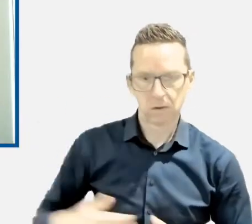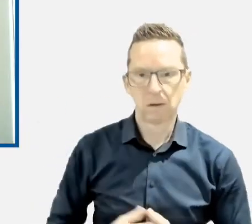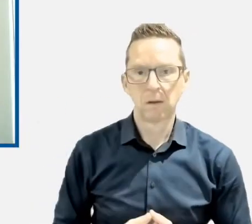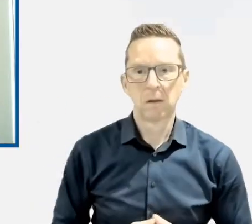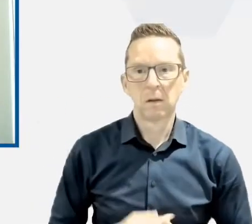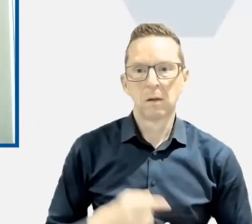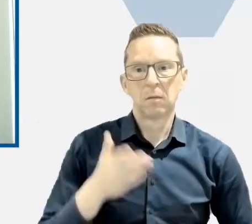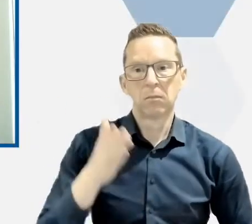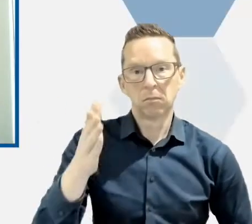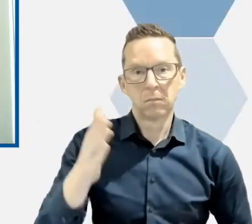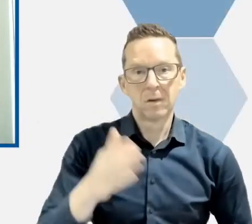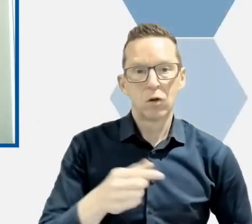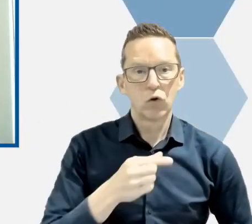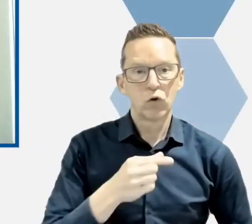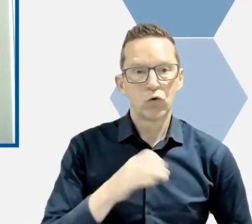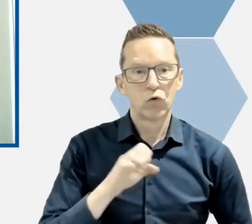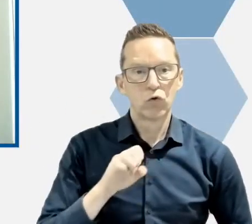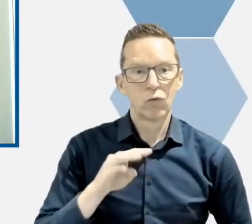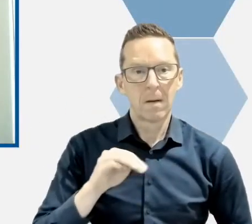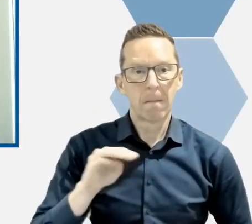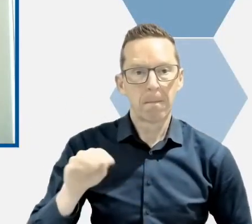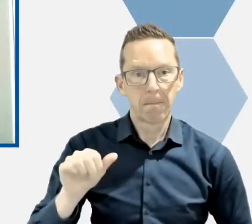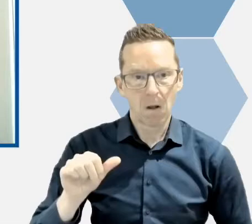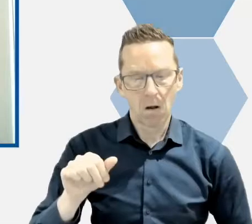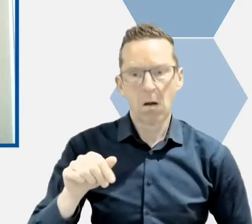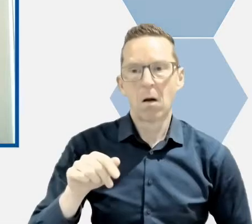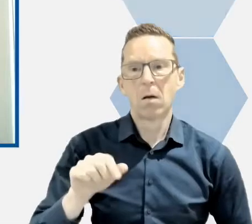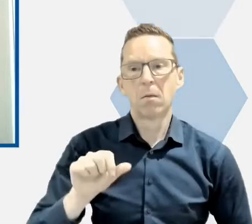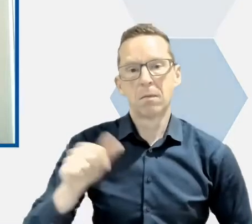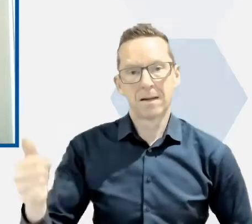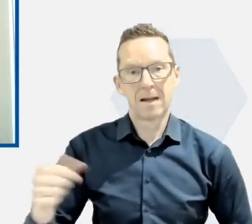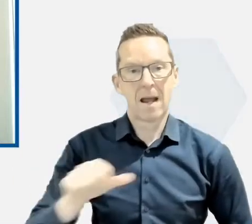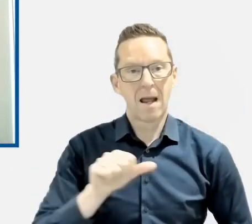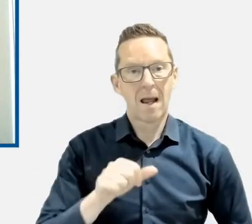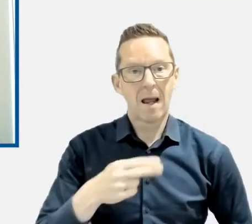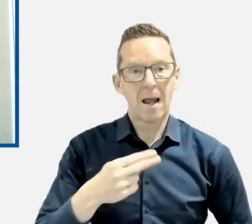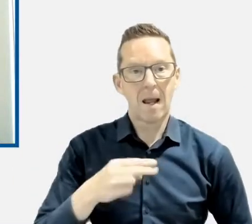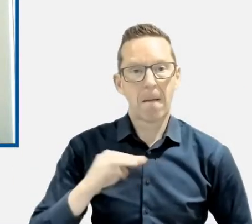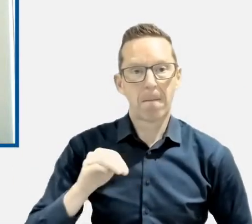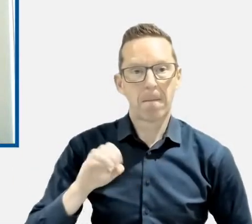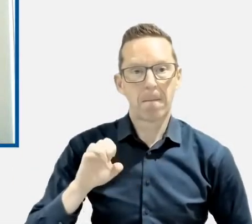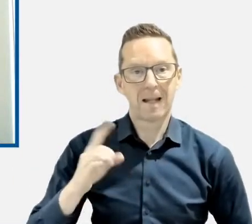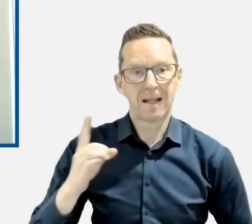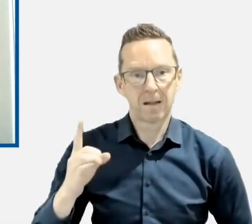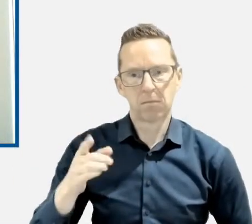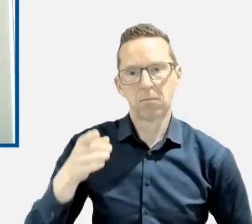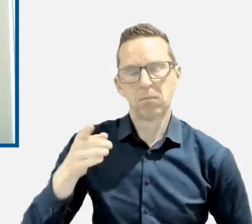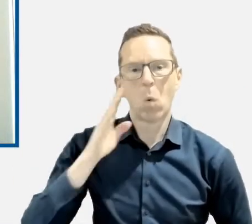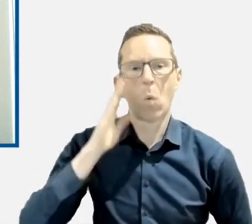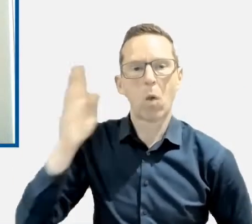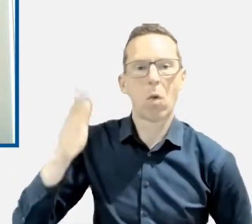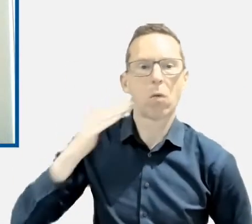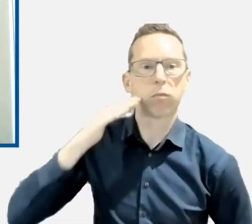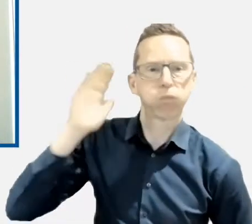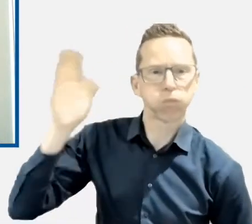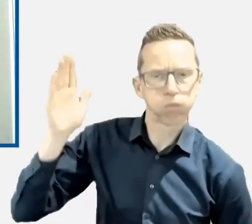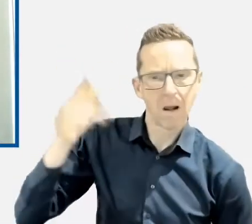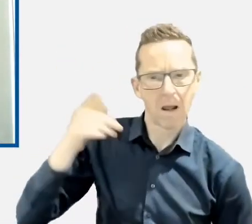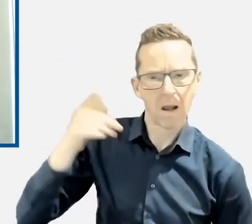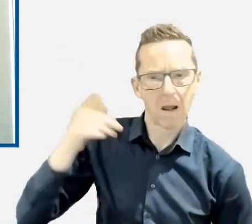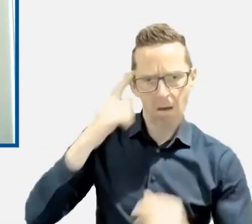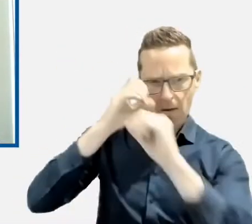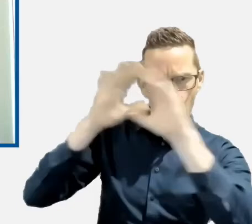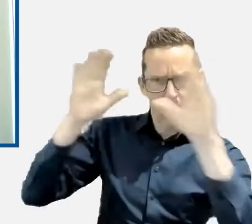us their presentations, and this will provide a continental and regional perspective. And